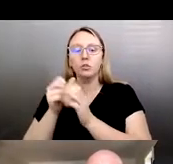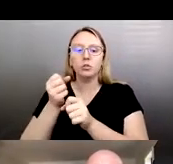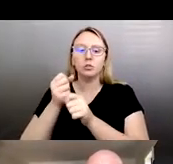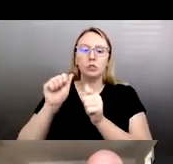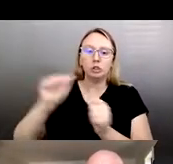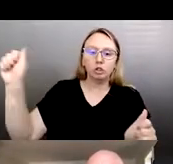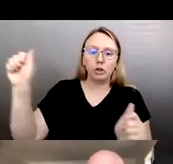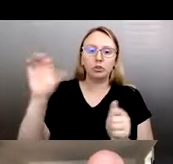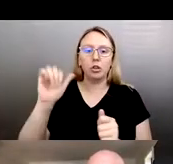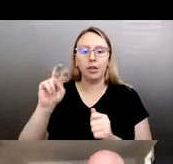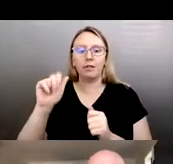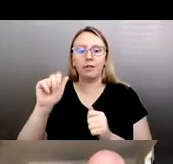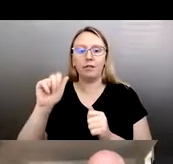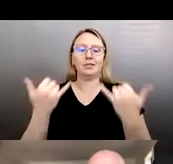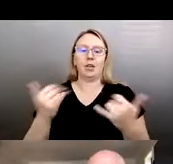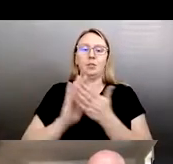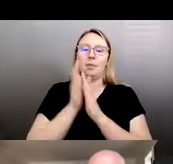now an office space for us.